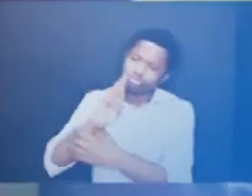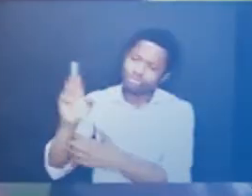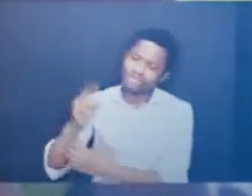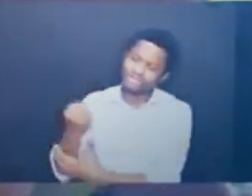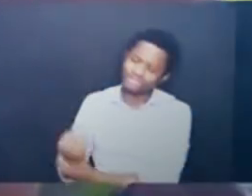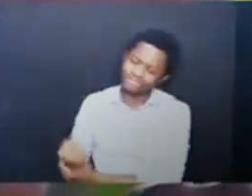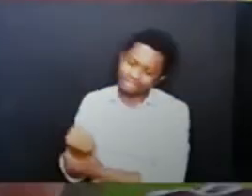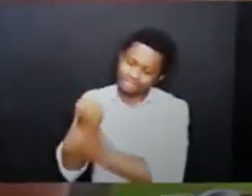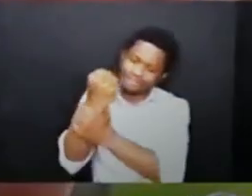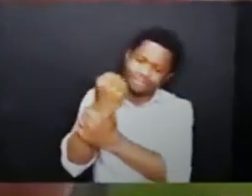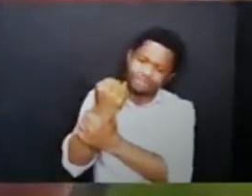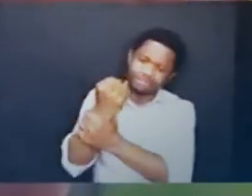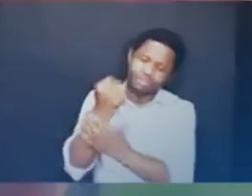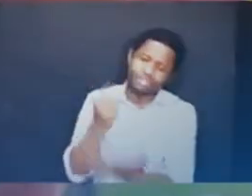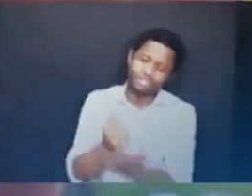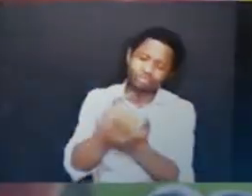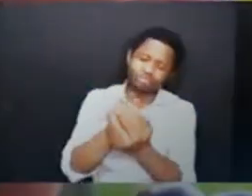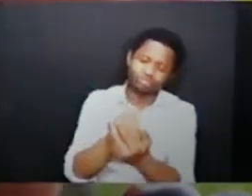righteousness.